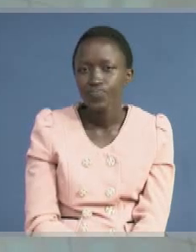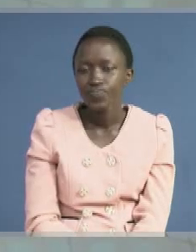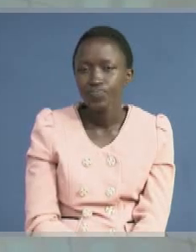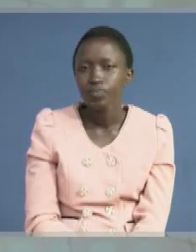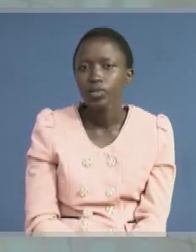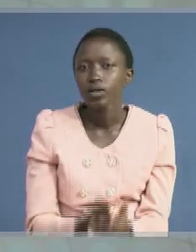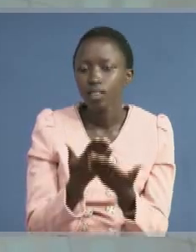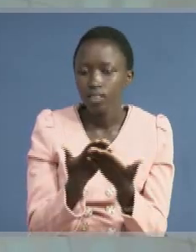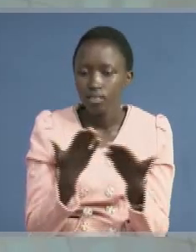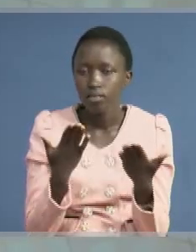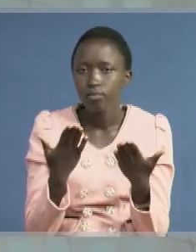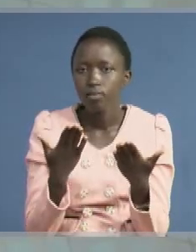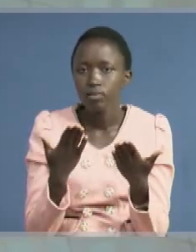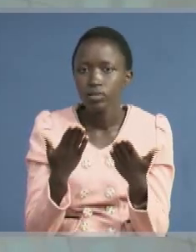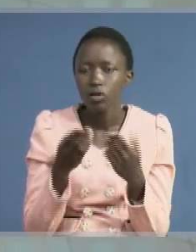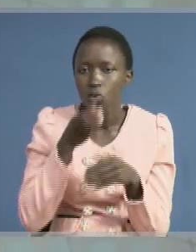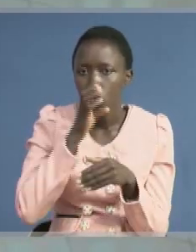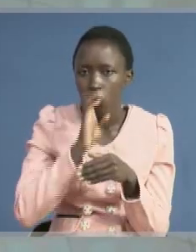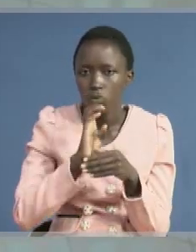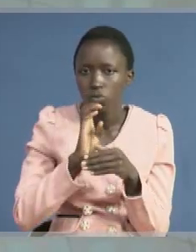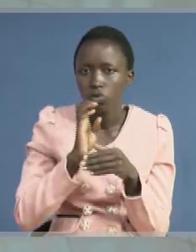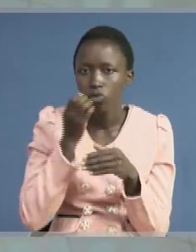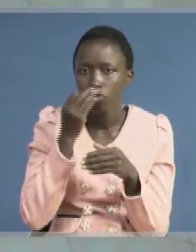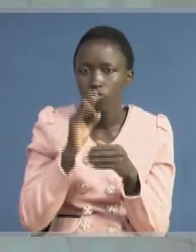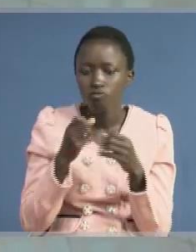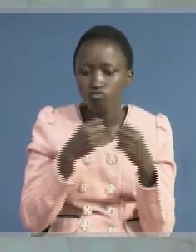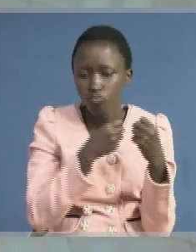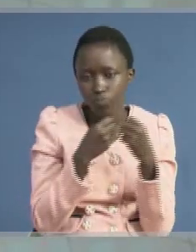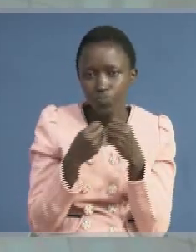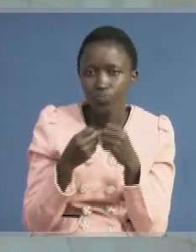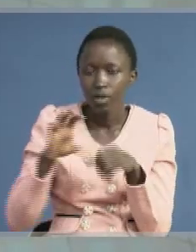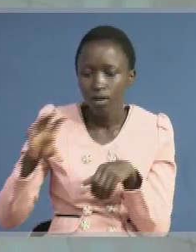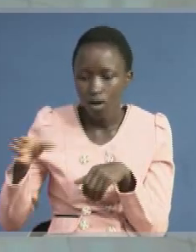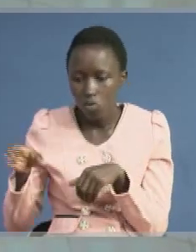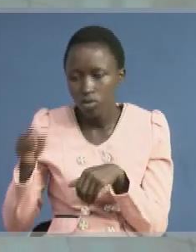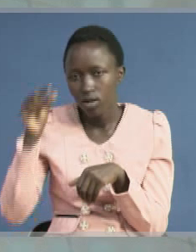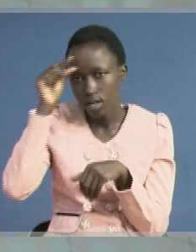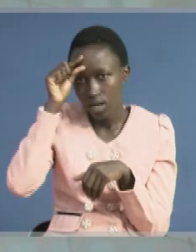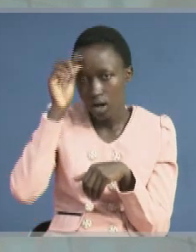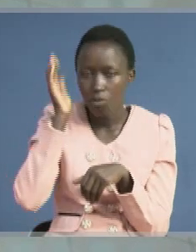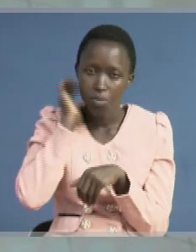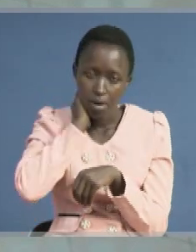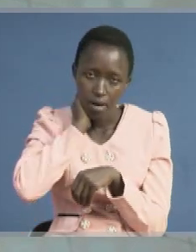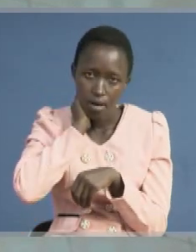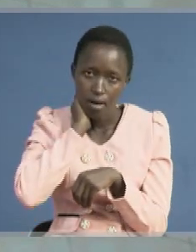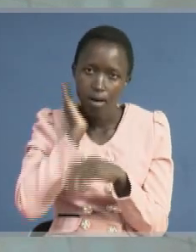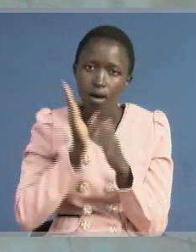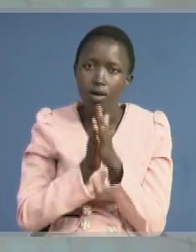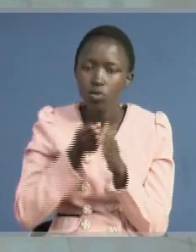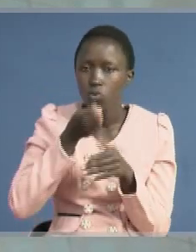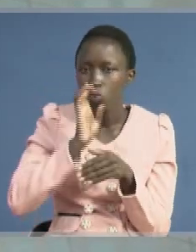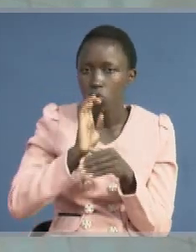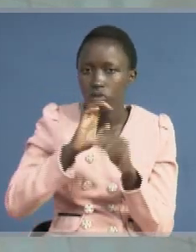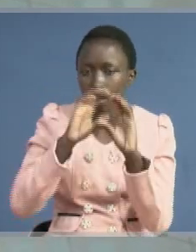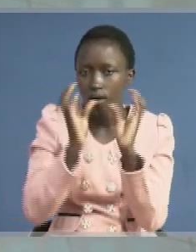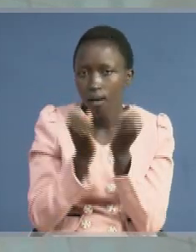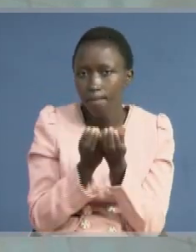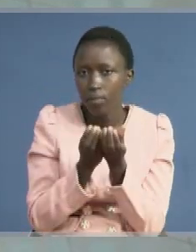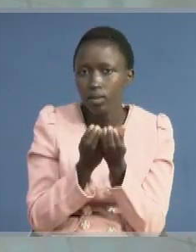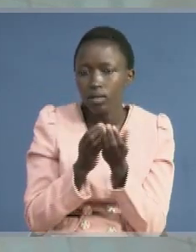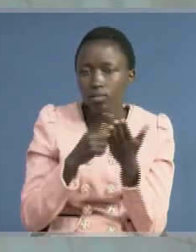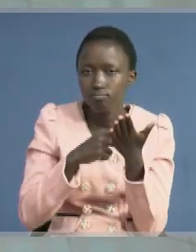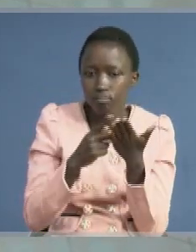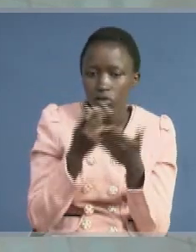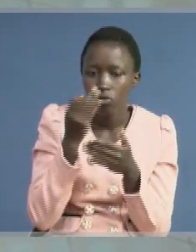and on matters water the tug-of-war between the county government of moranga and the water companies of